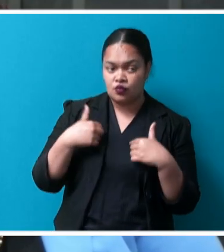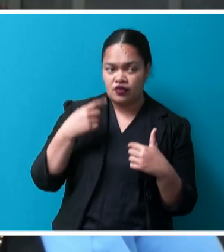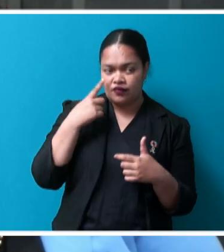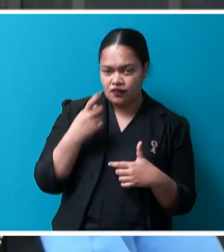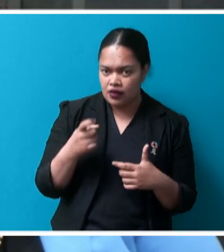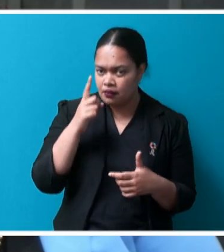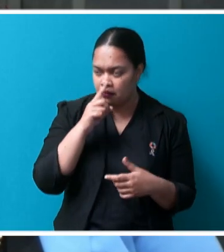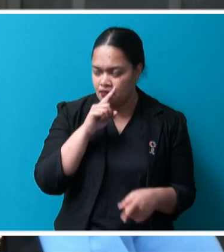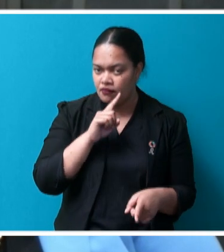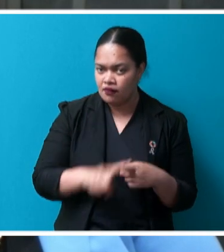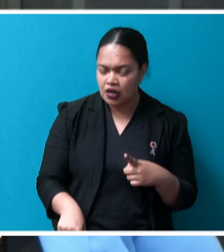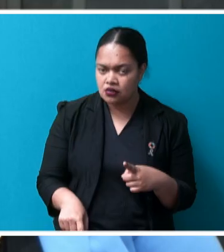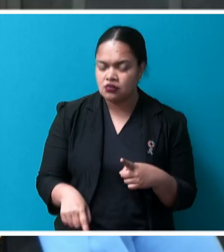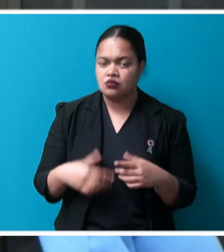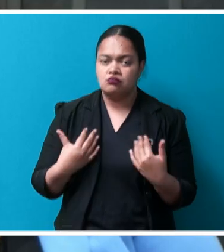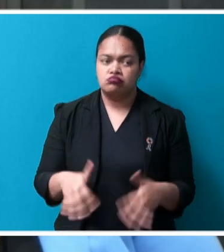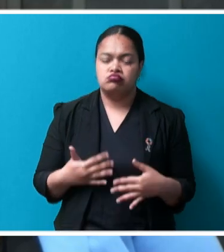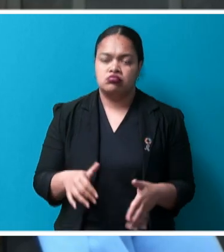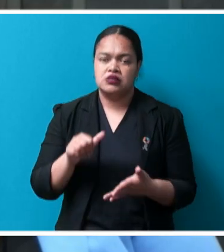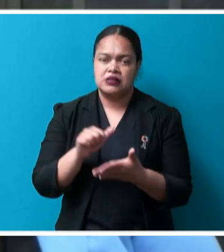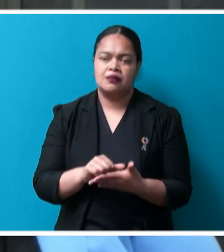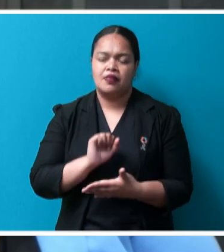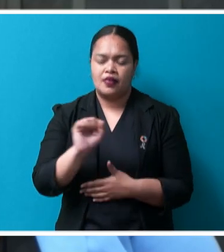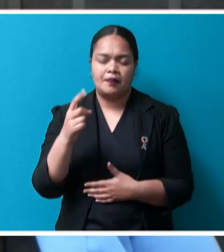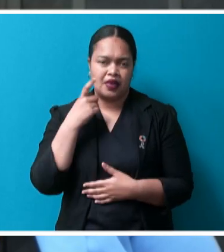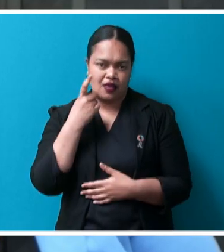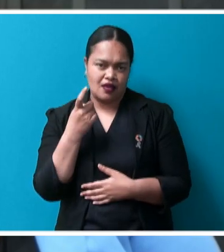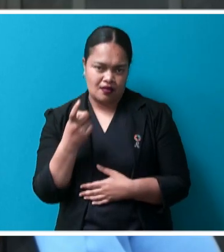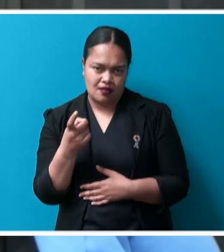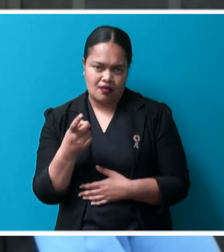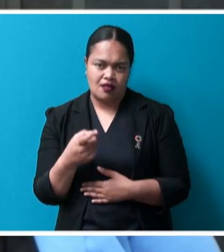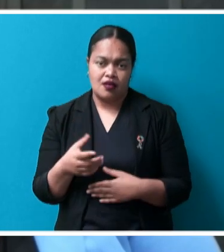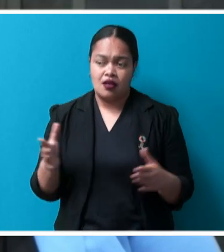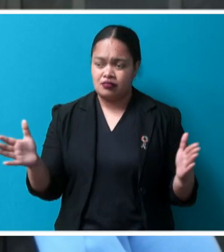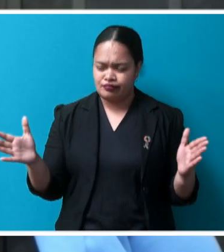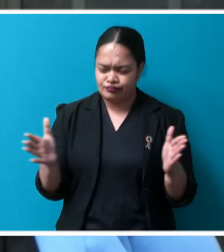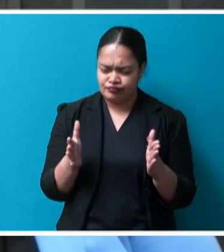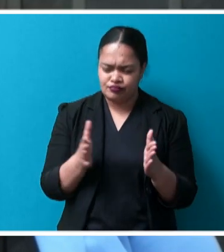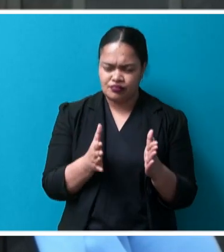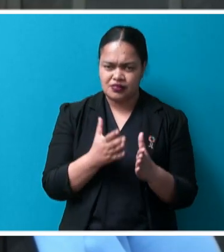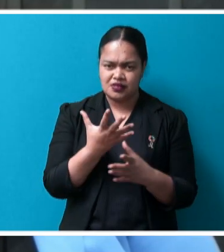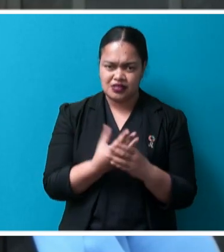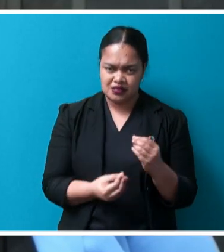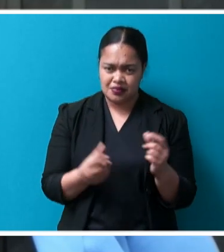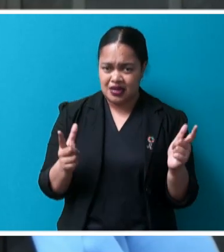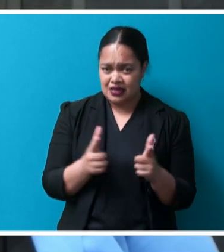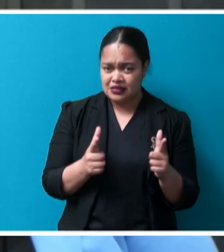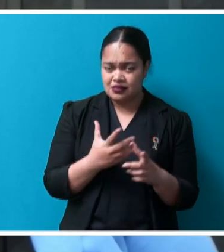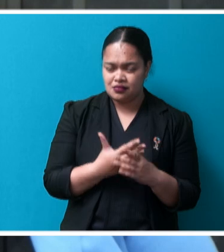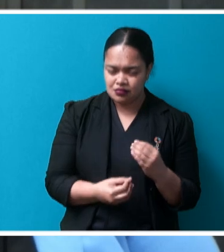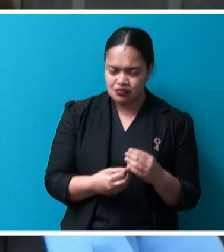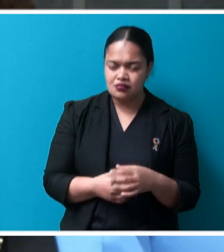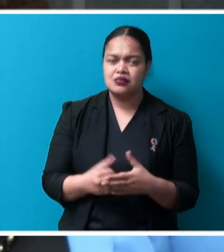faster than we were linking and keeping them in care. Closing that gap through same-day treatment start and